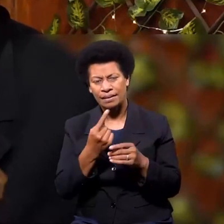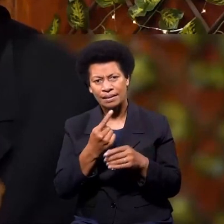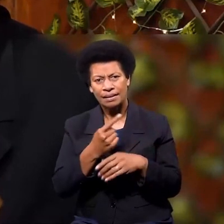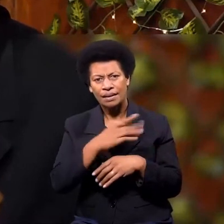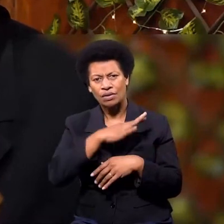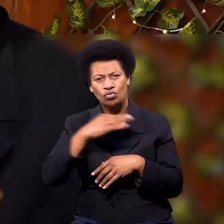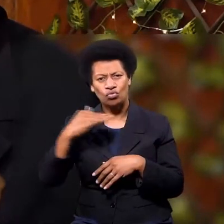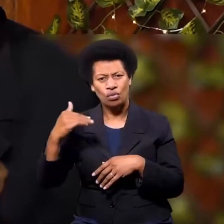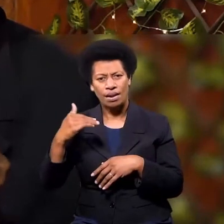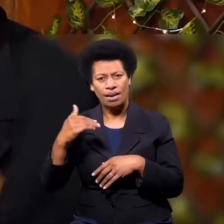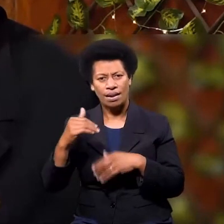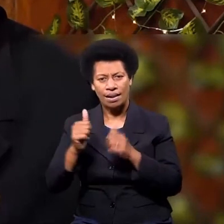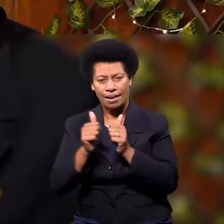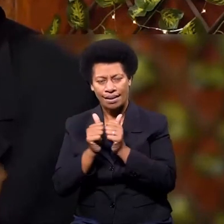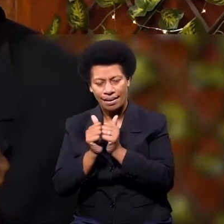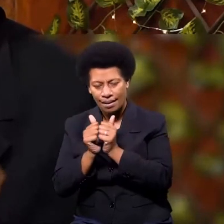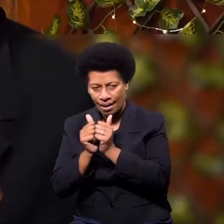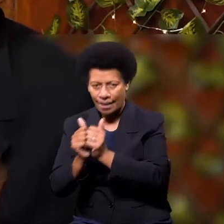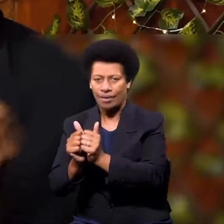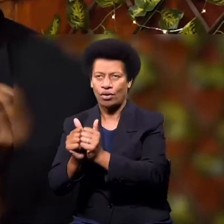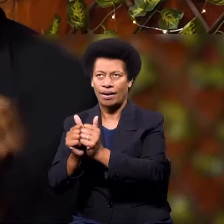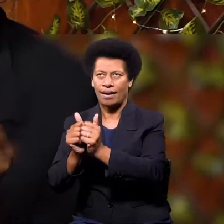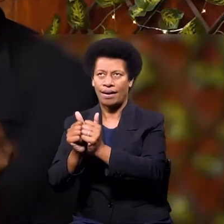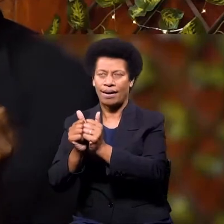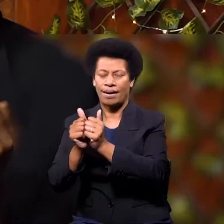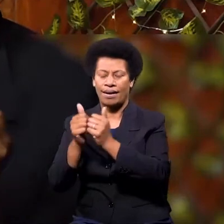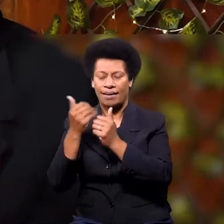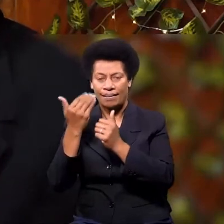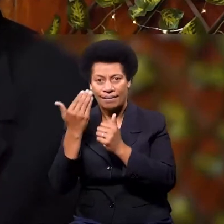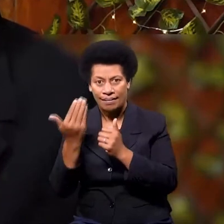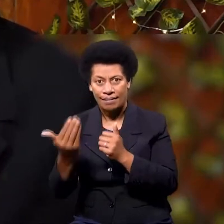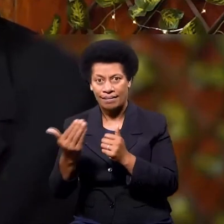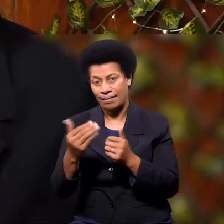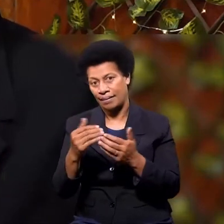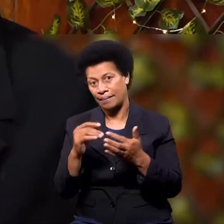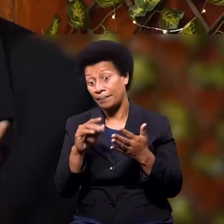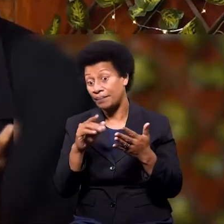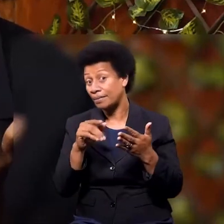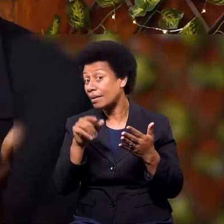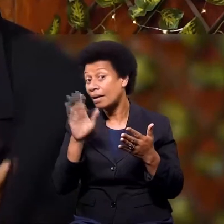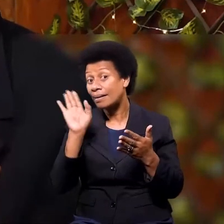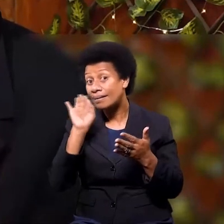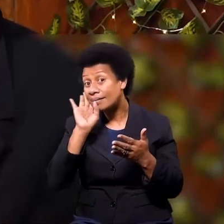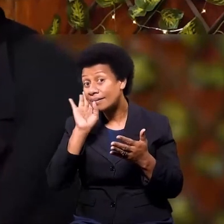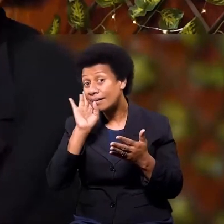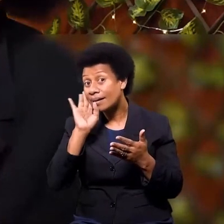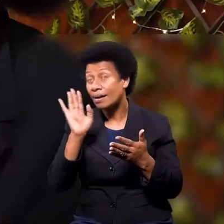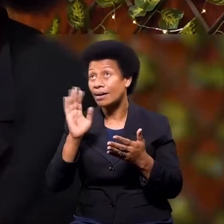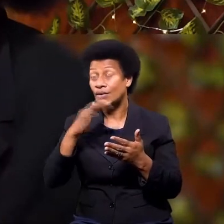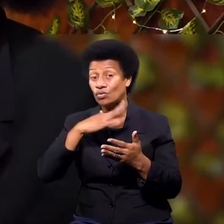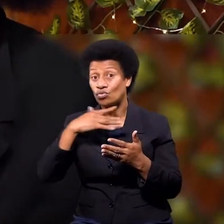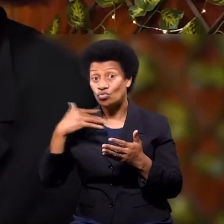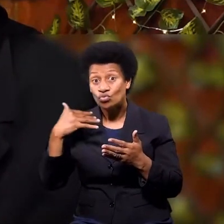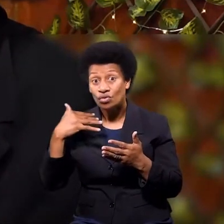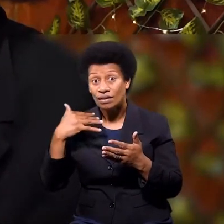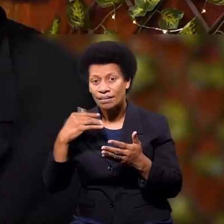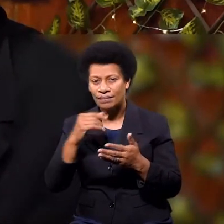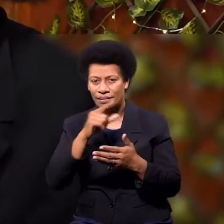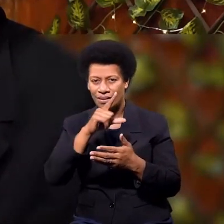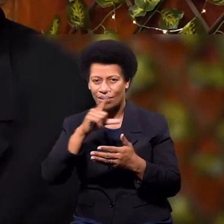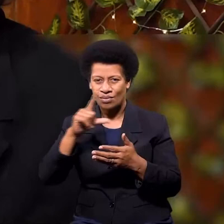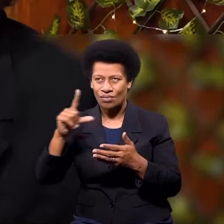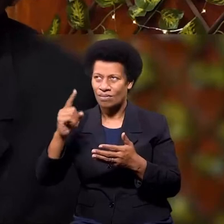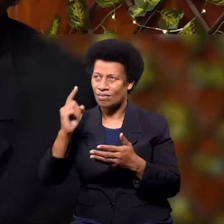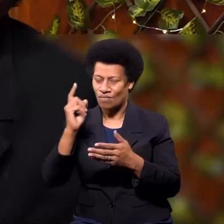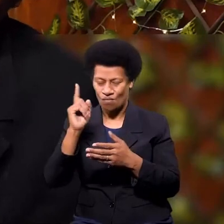Shema, Israel, Adonai, Adonai, and Adonai Echad, which means, Hear, O Israel, the Lord our God, the Lord is